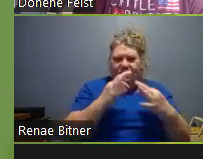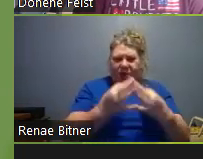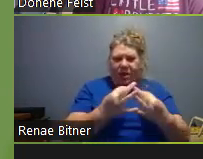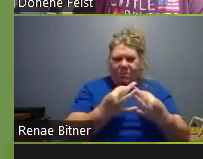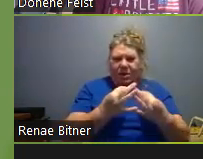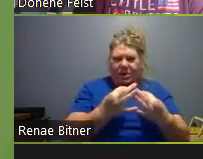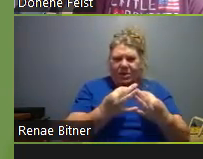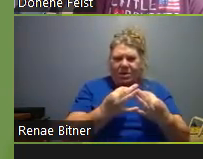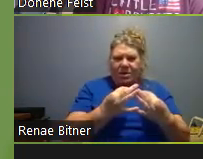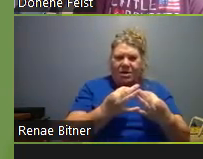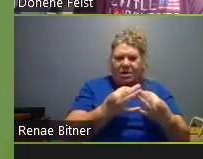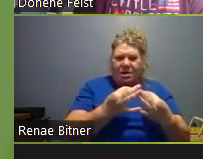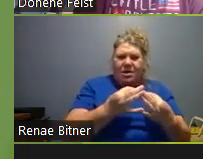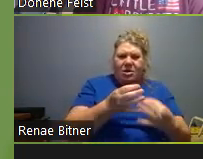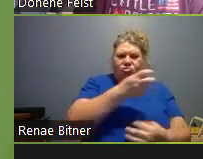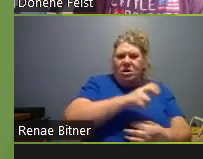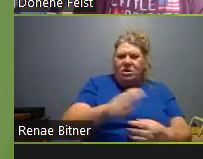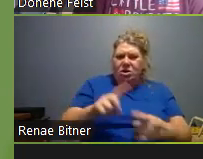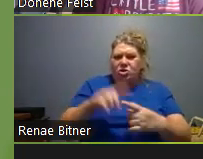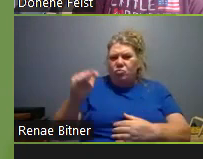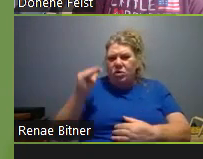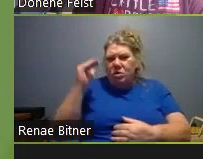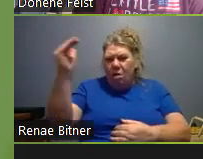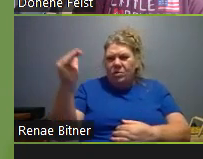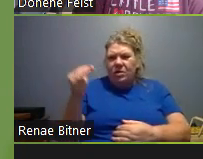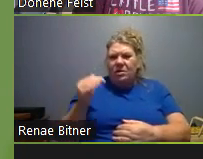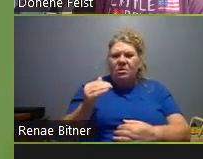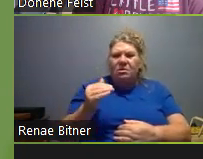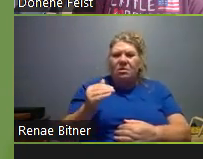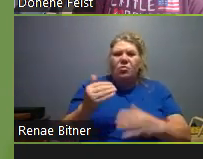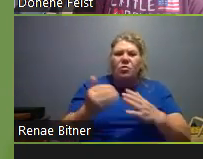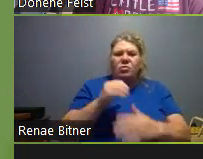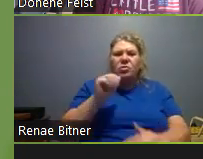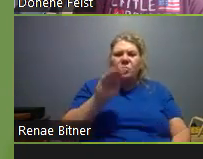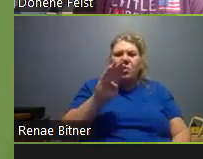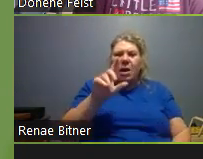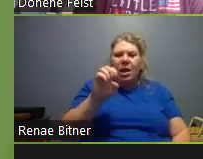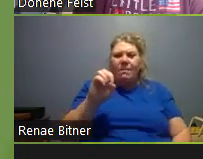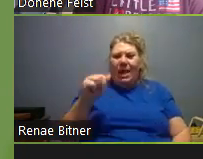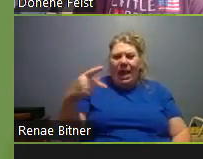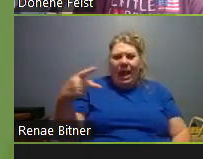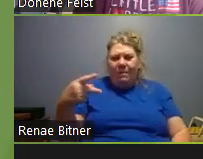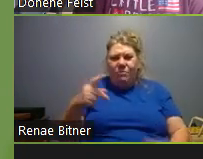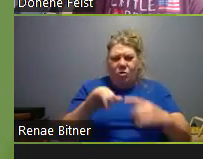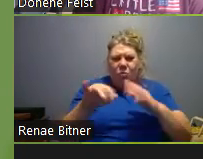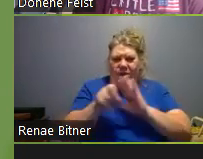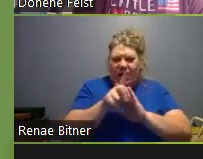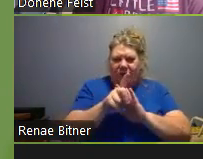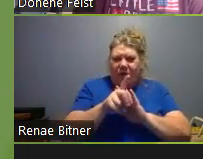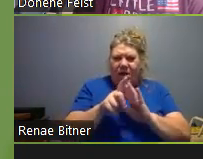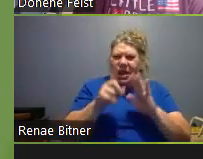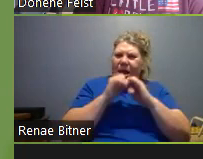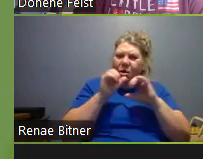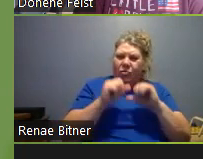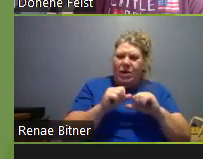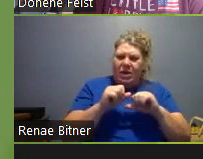the beginning to transitioning to adulthood. There's a new ABLE Act out there to identify how they can